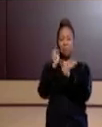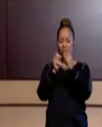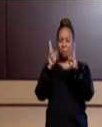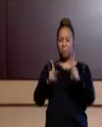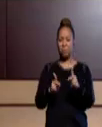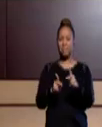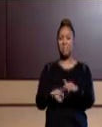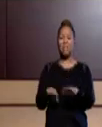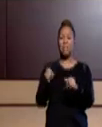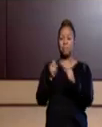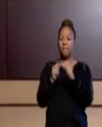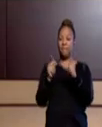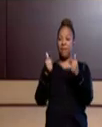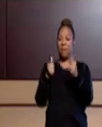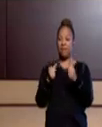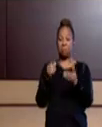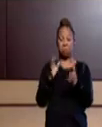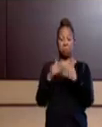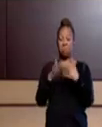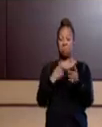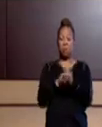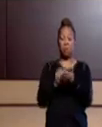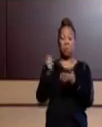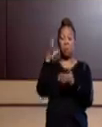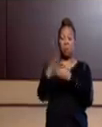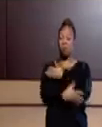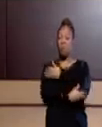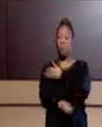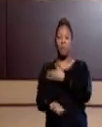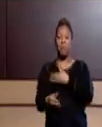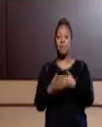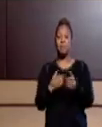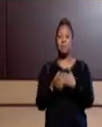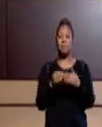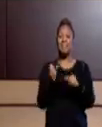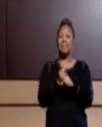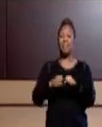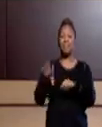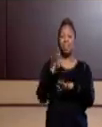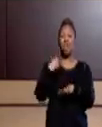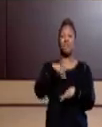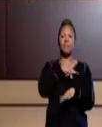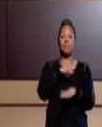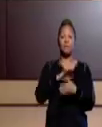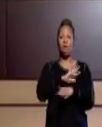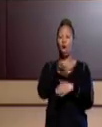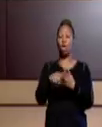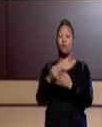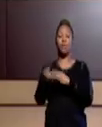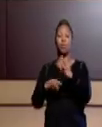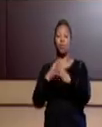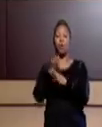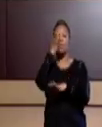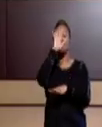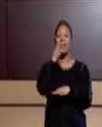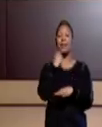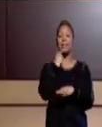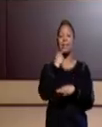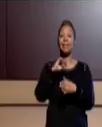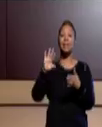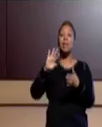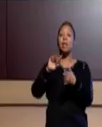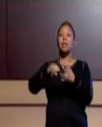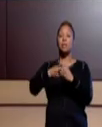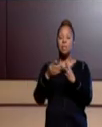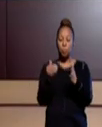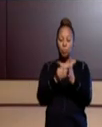care how rich you are, how famous you are, how poor you are. It doesn't matter. This is affecting all of us, right? All over the world. So God's saying, hit the reset button.